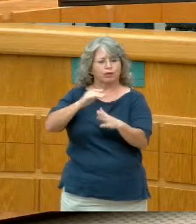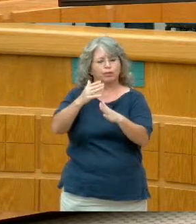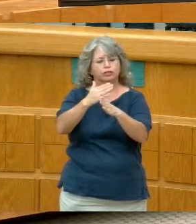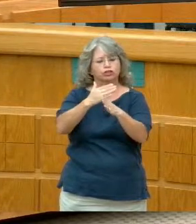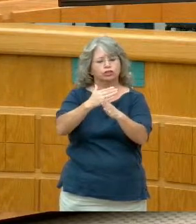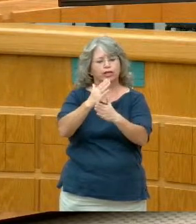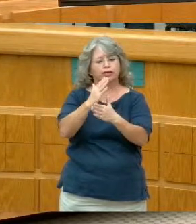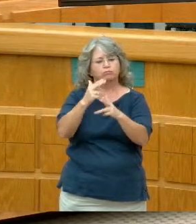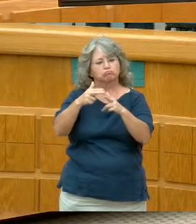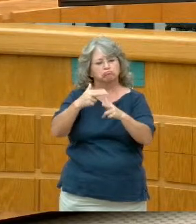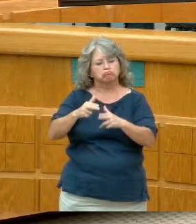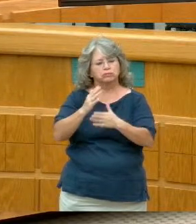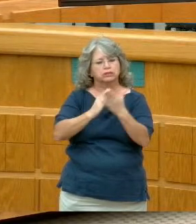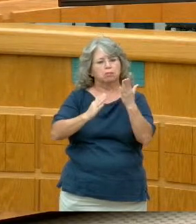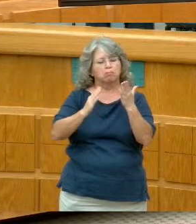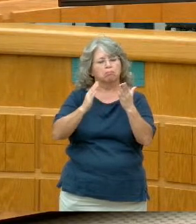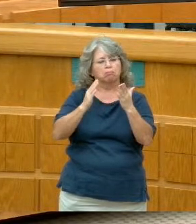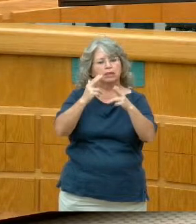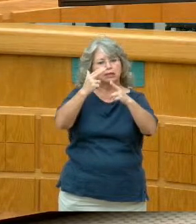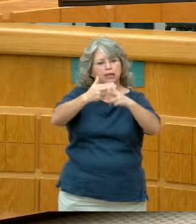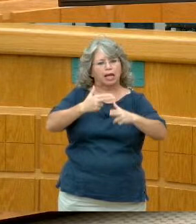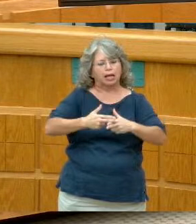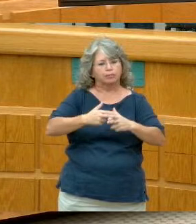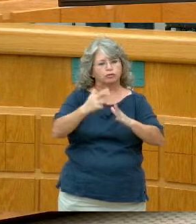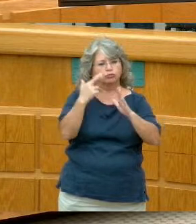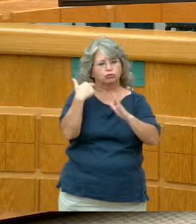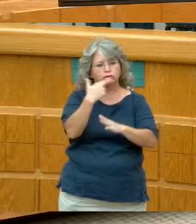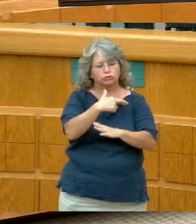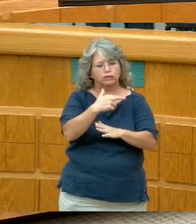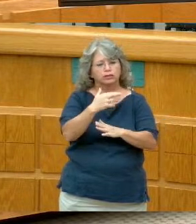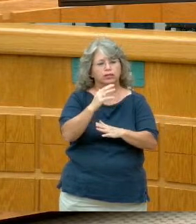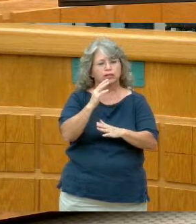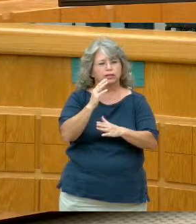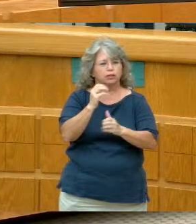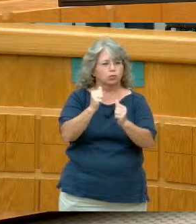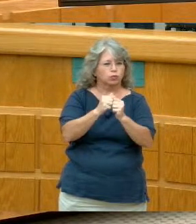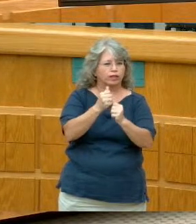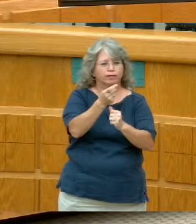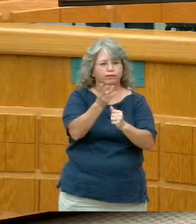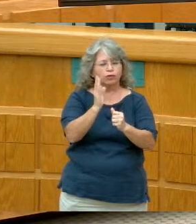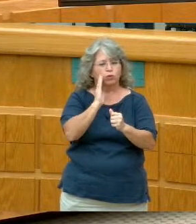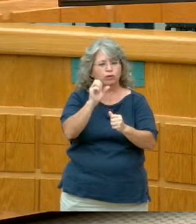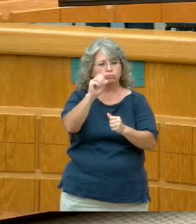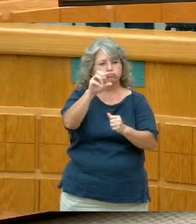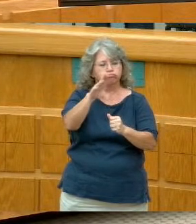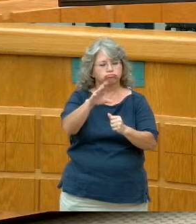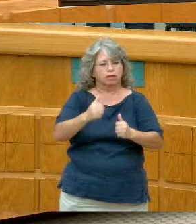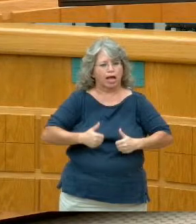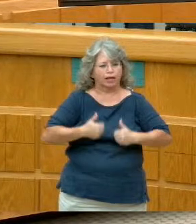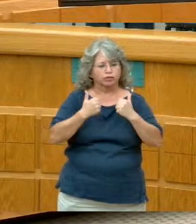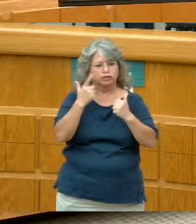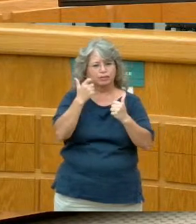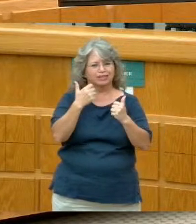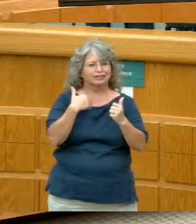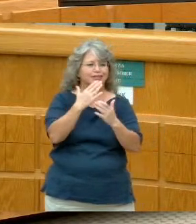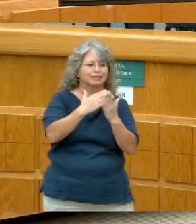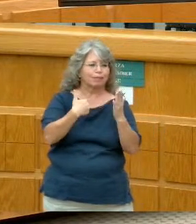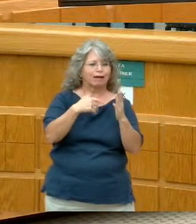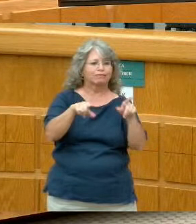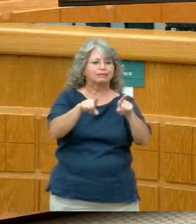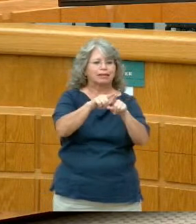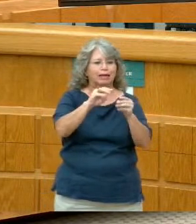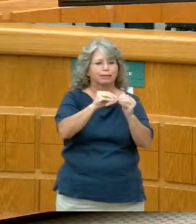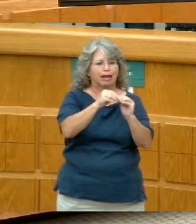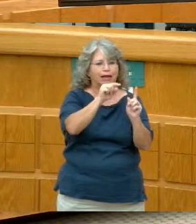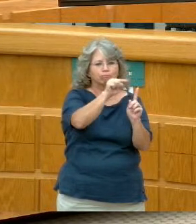names of the restaurants, and some of them we'll throw in an address because there's several restaurants with the same name spread out through